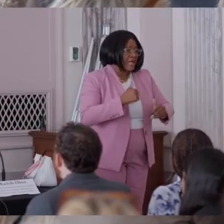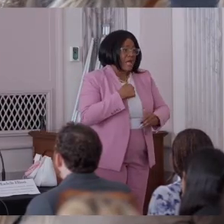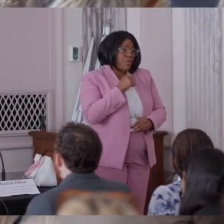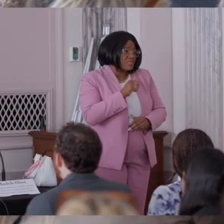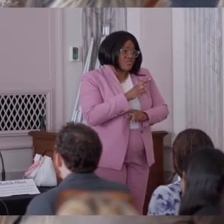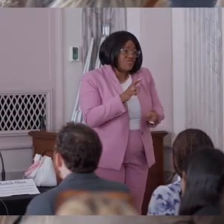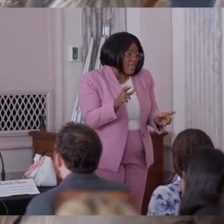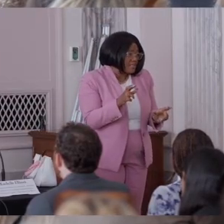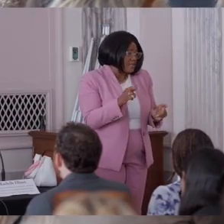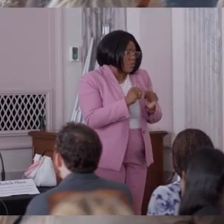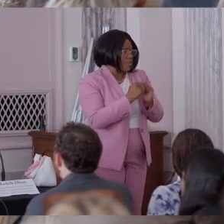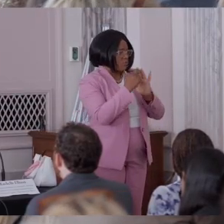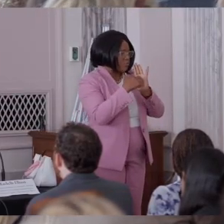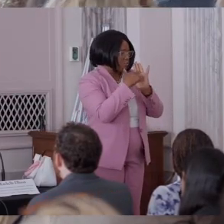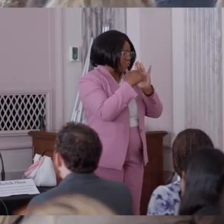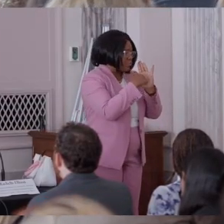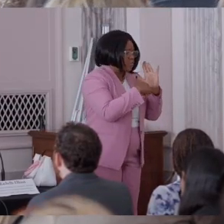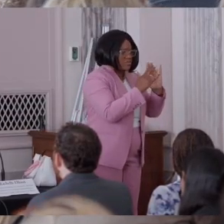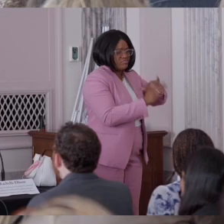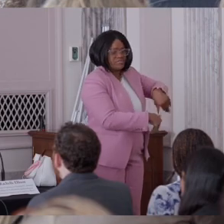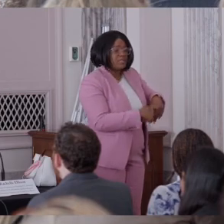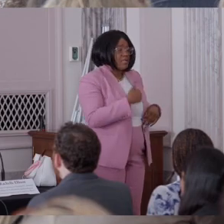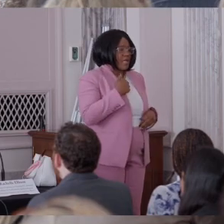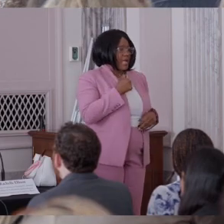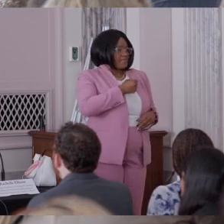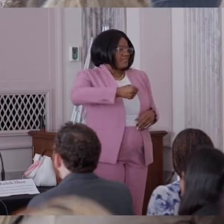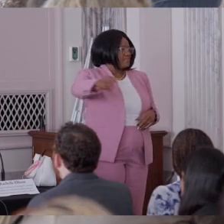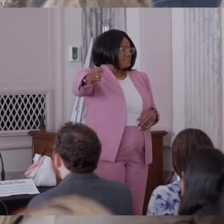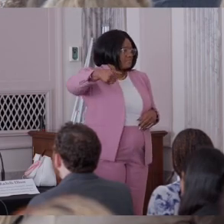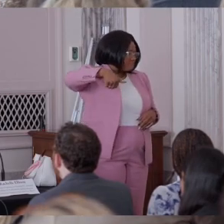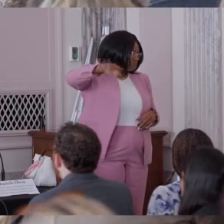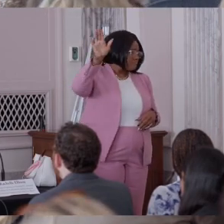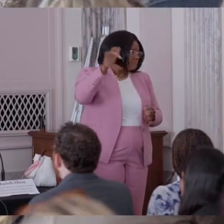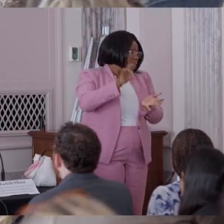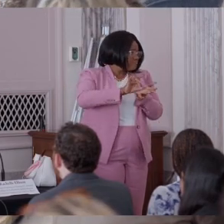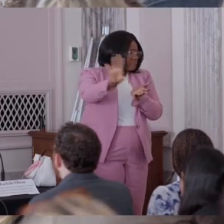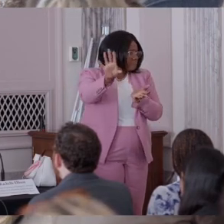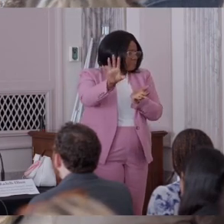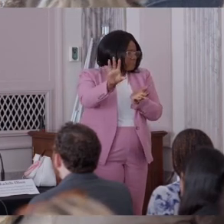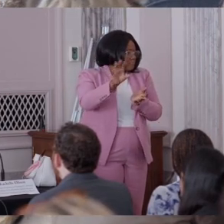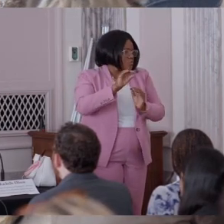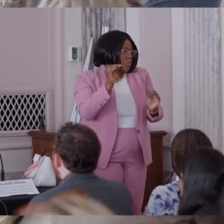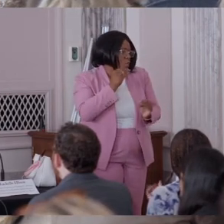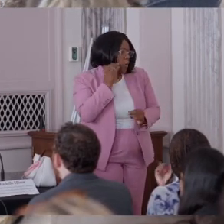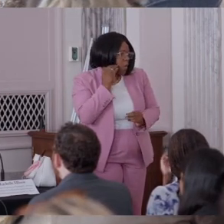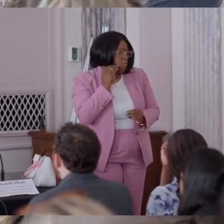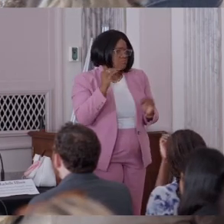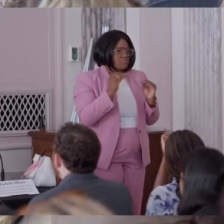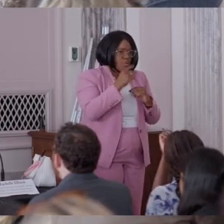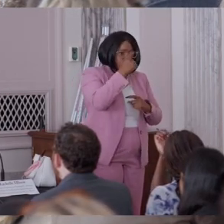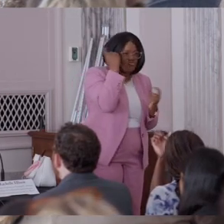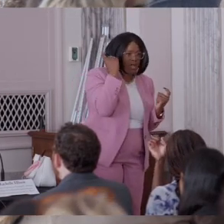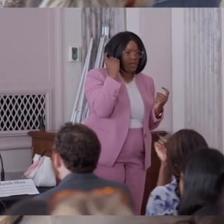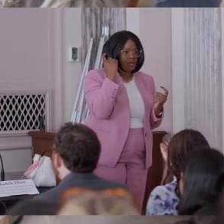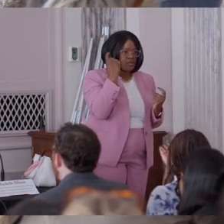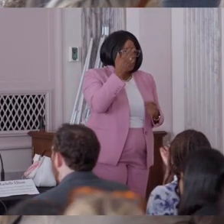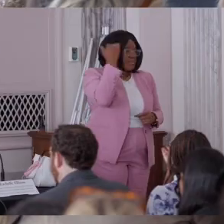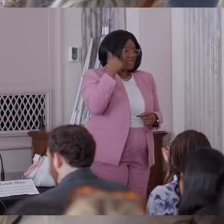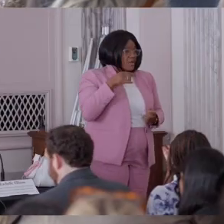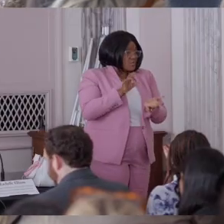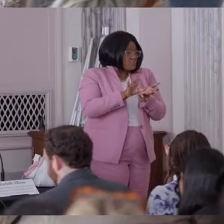conditional housing. So I was put right back into the homeless population with more trauma because I just got put back into the